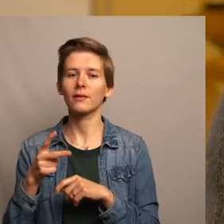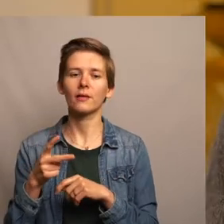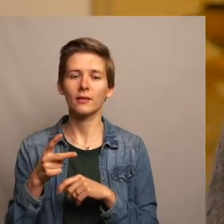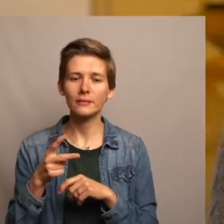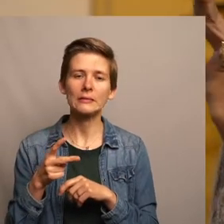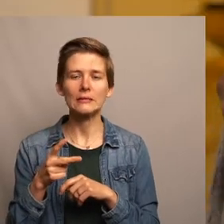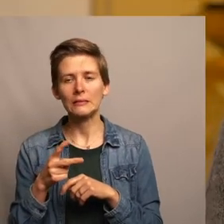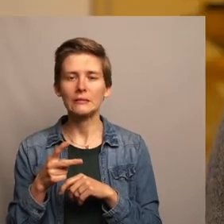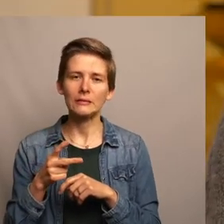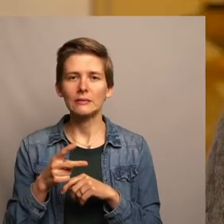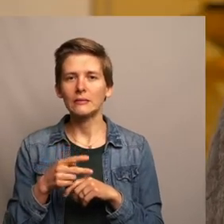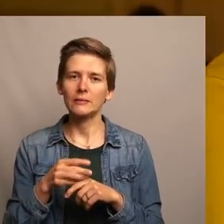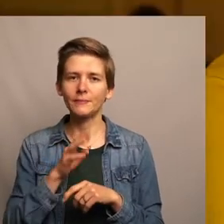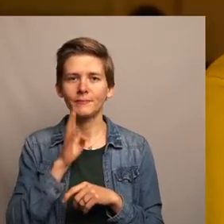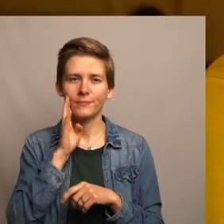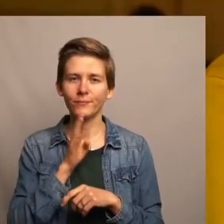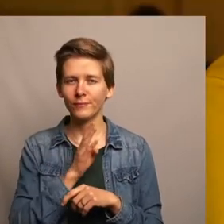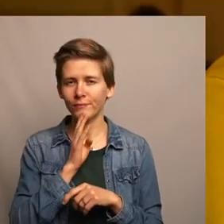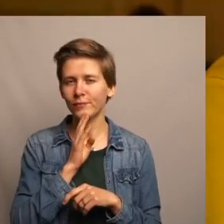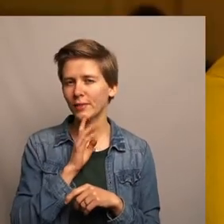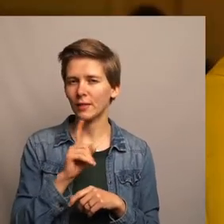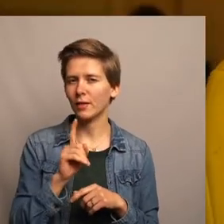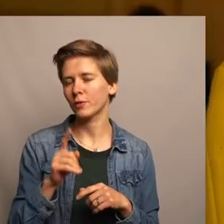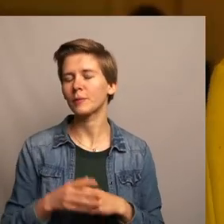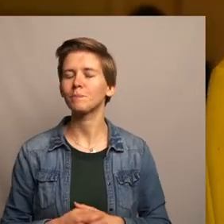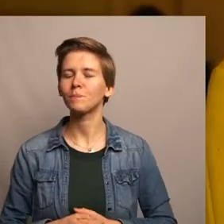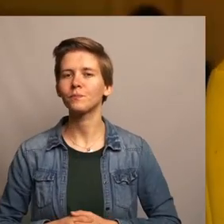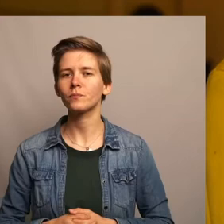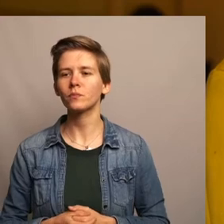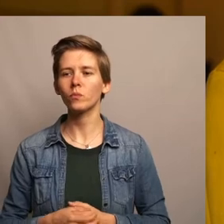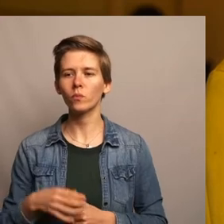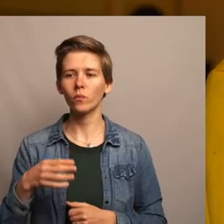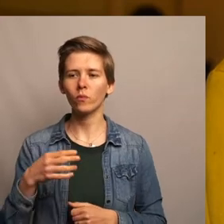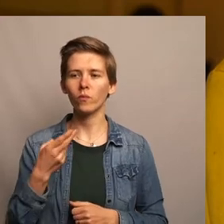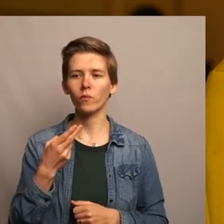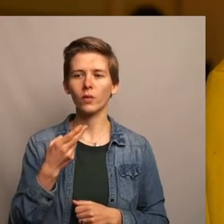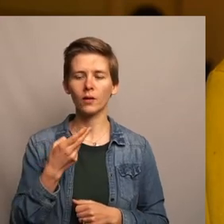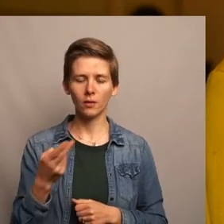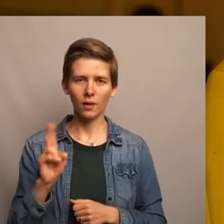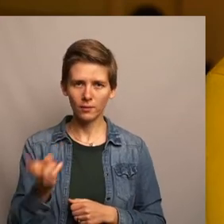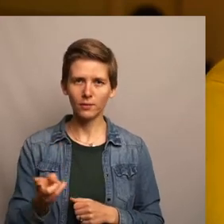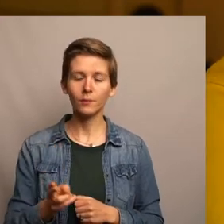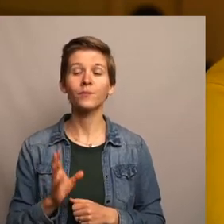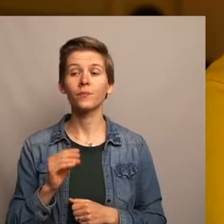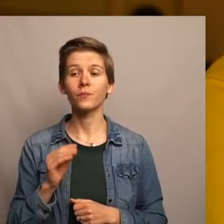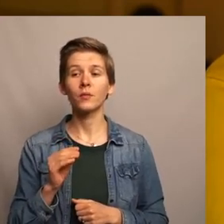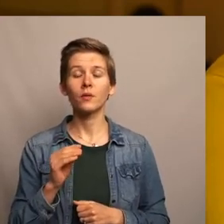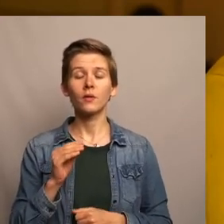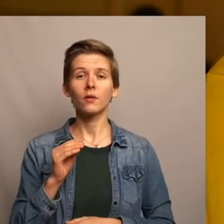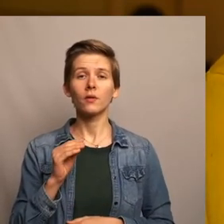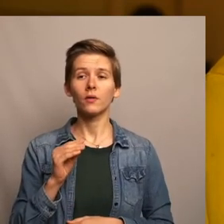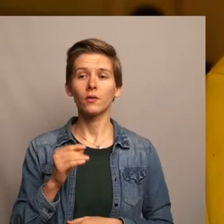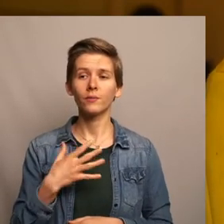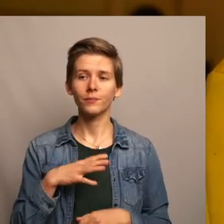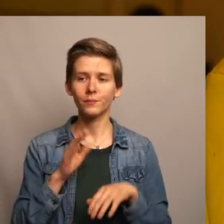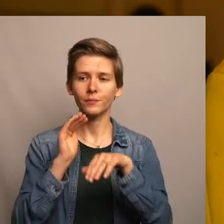I want to add just one point here about the immigration and the number of the asylum seeker. Usually, all the